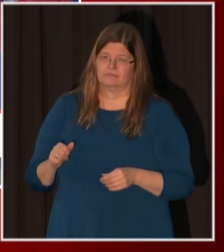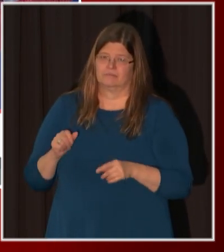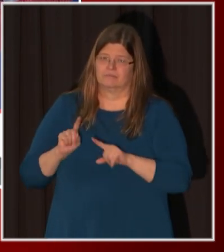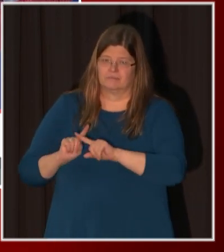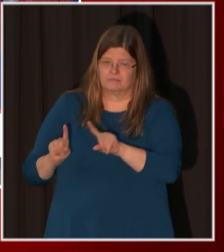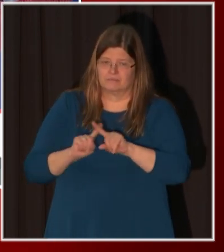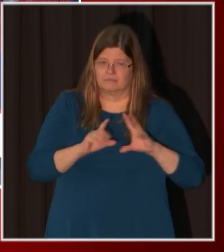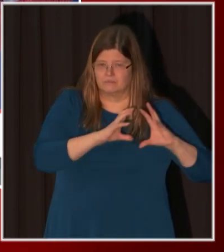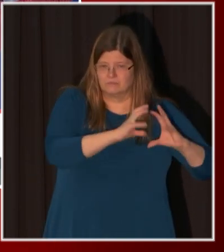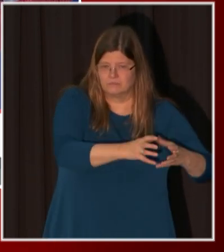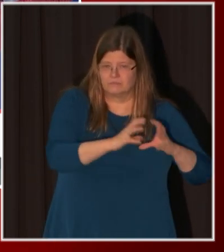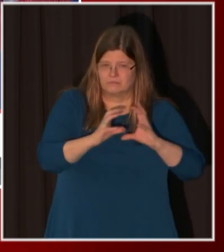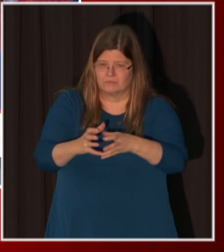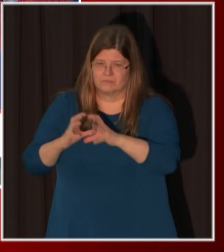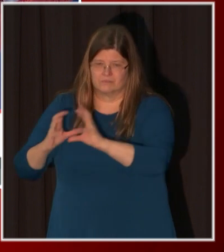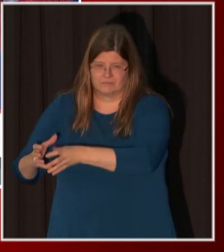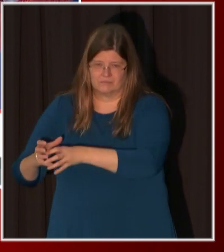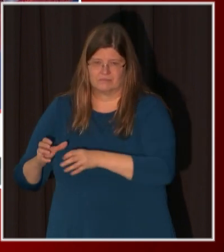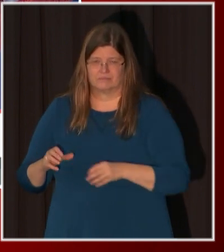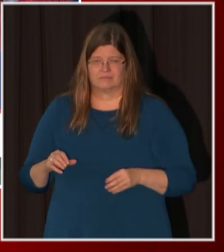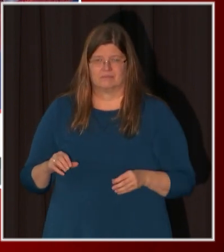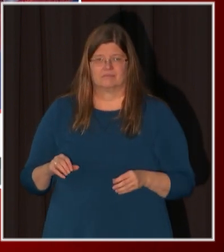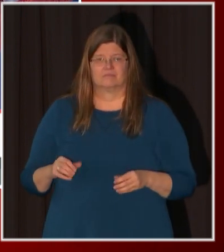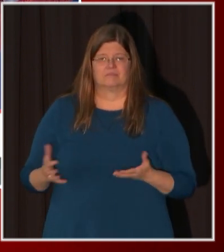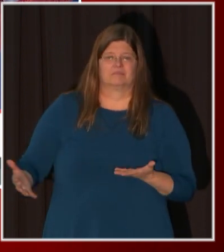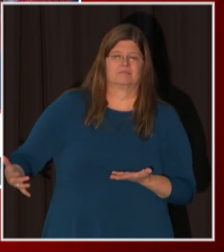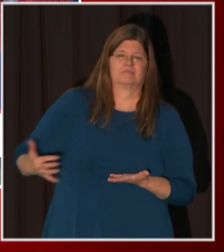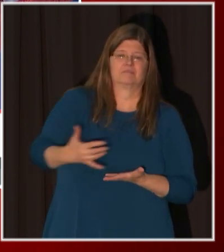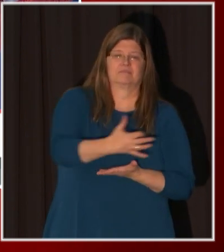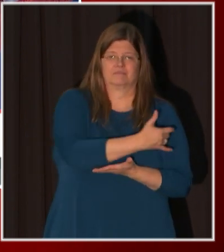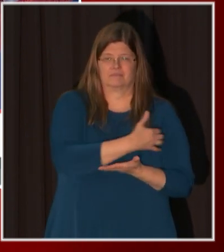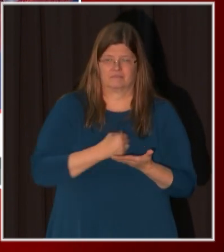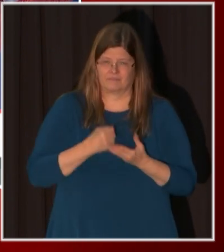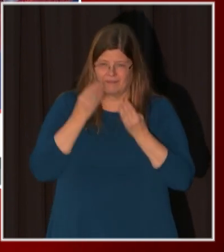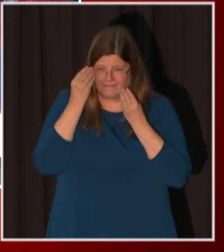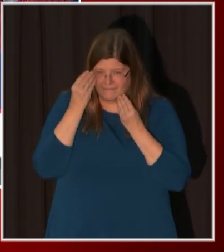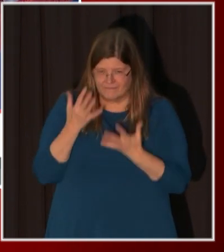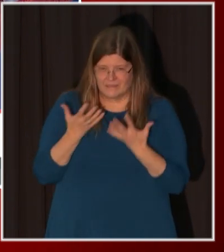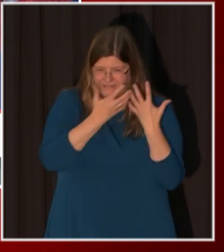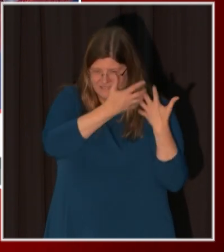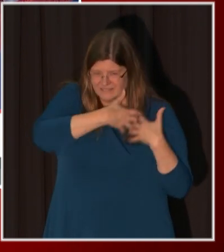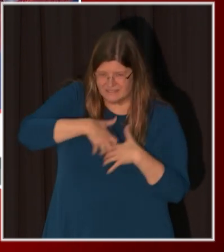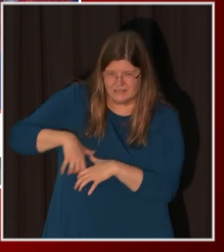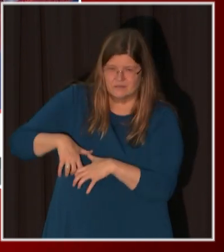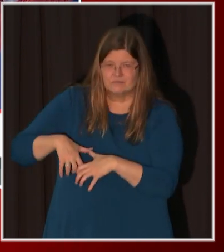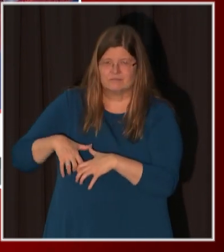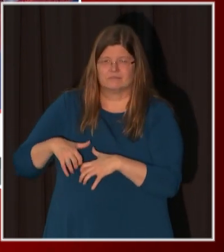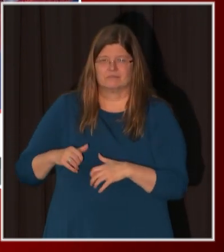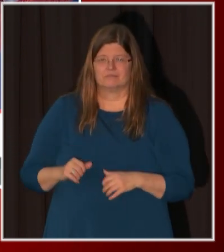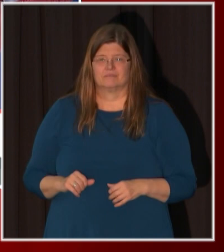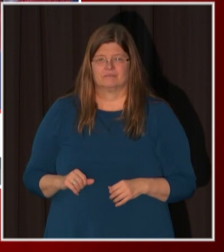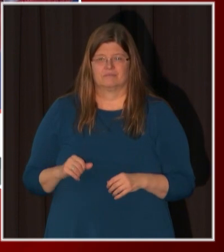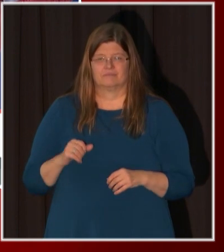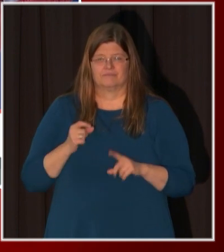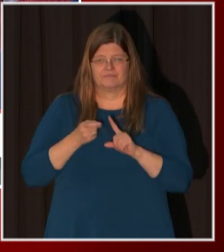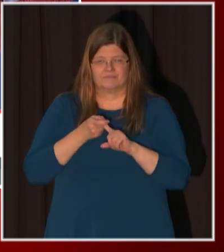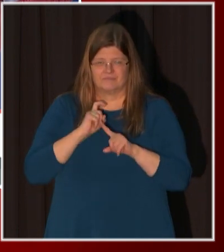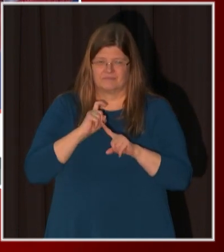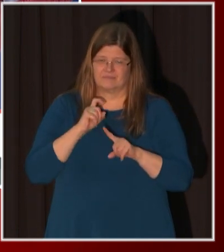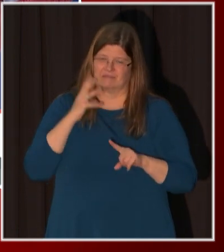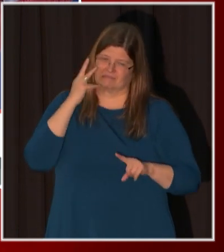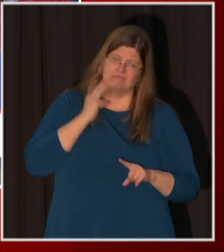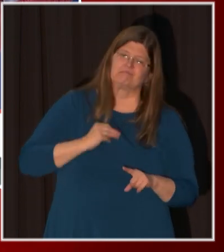to synthesize the information that we're getting from health experts and